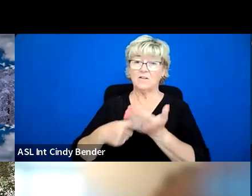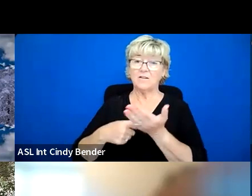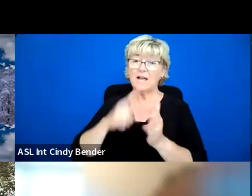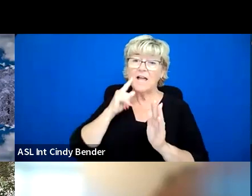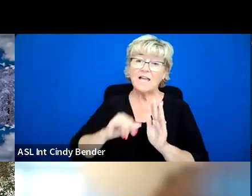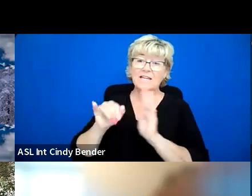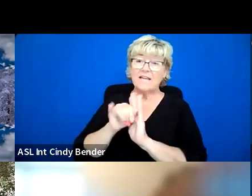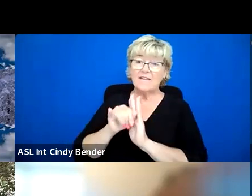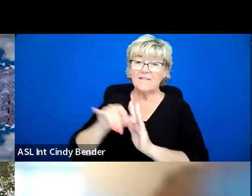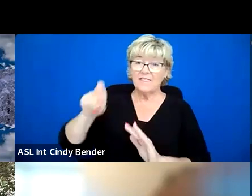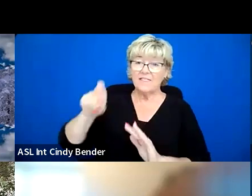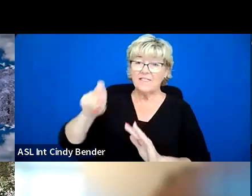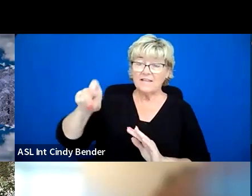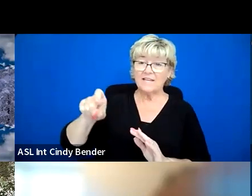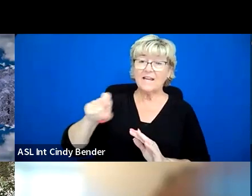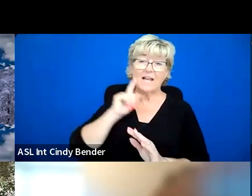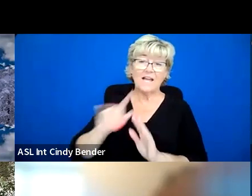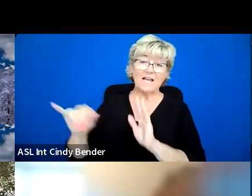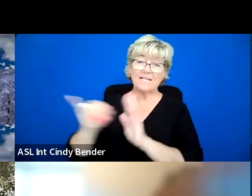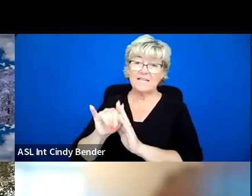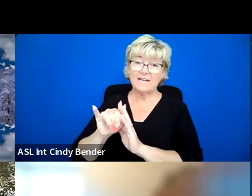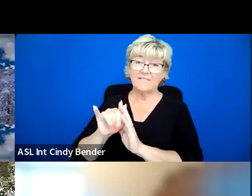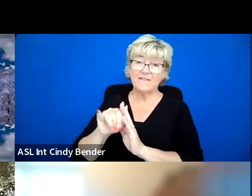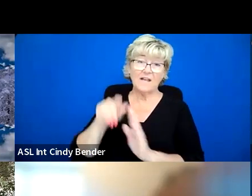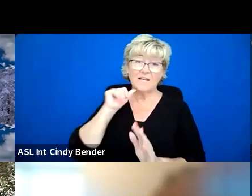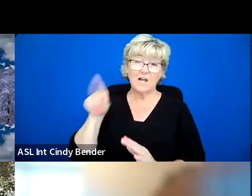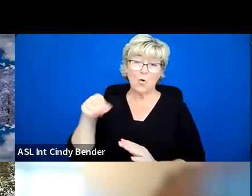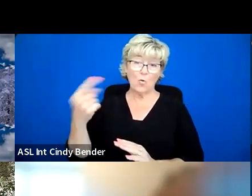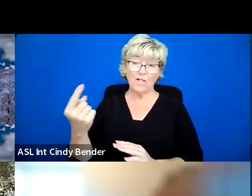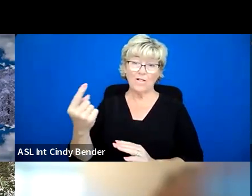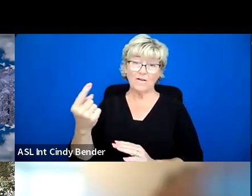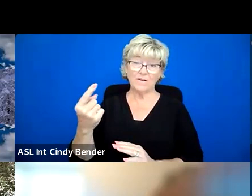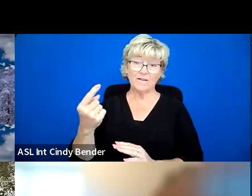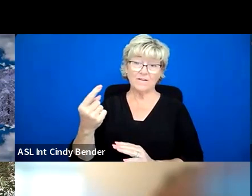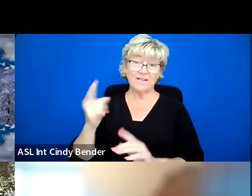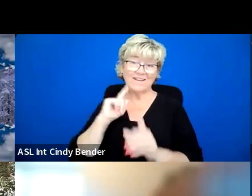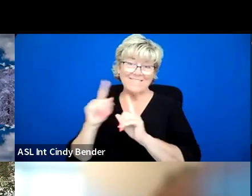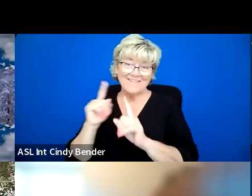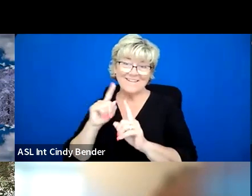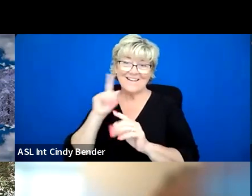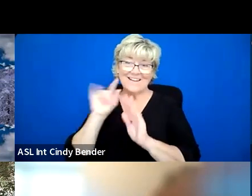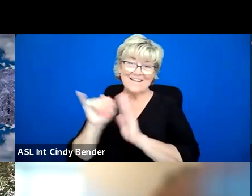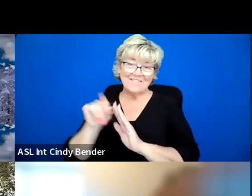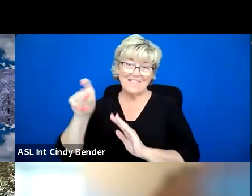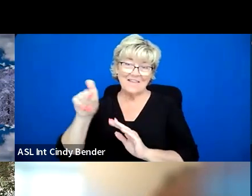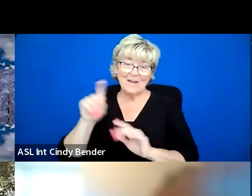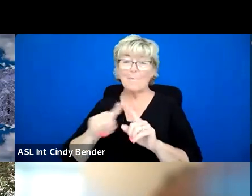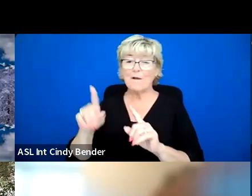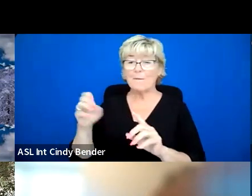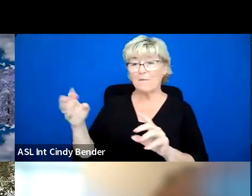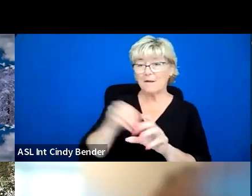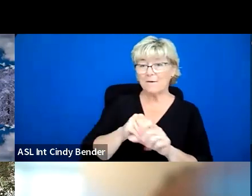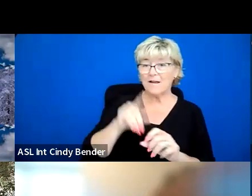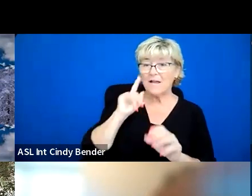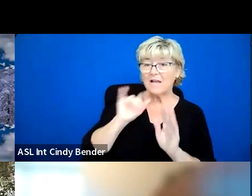identify the needs, and identify not just have the conversations and identify the needs, but be part of